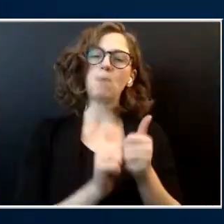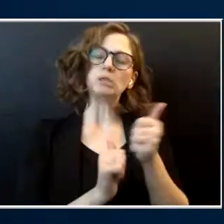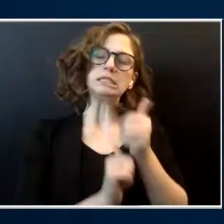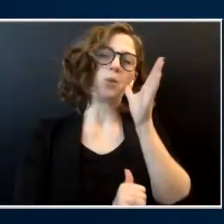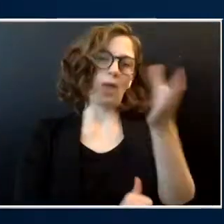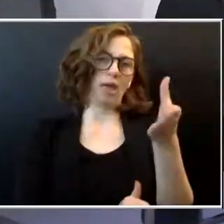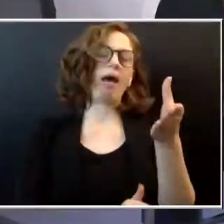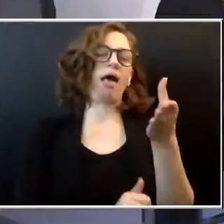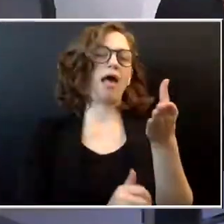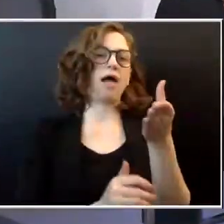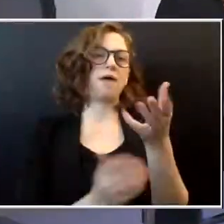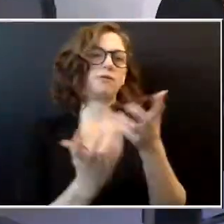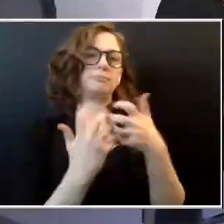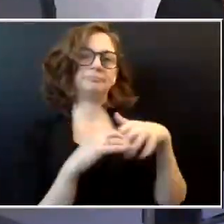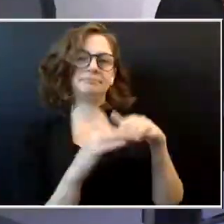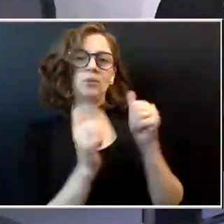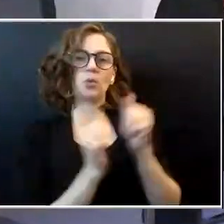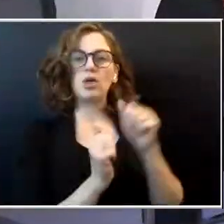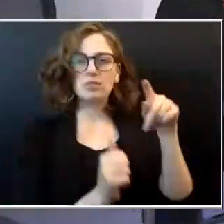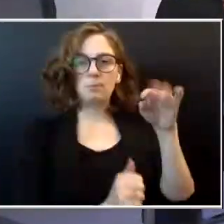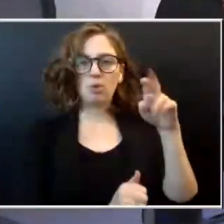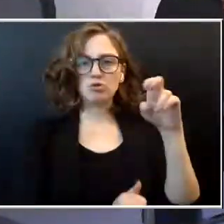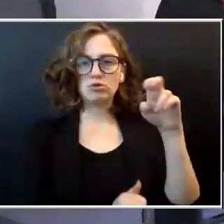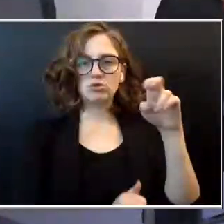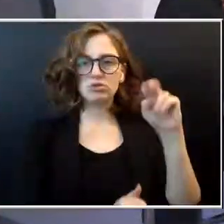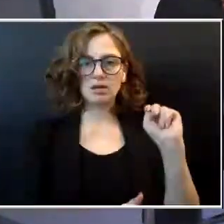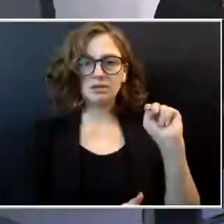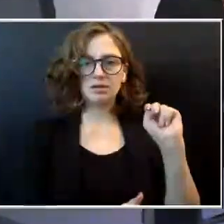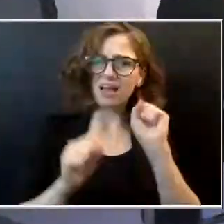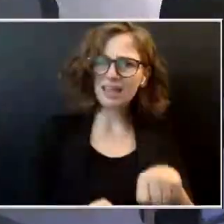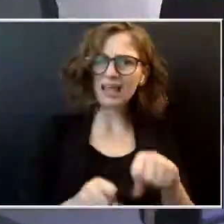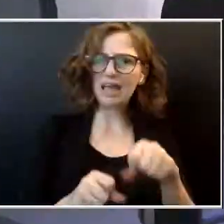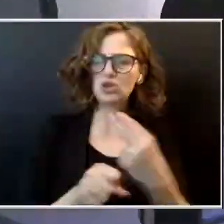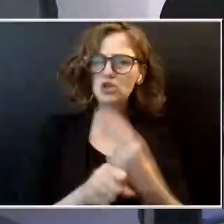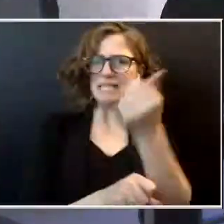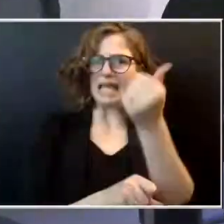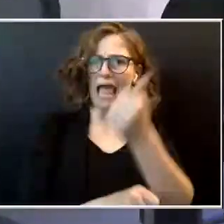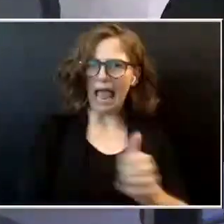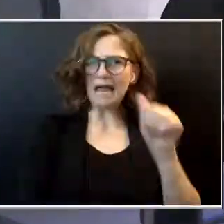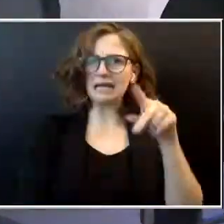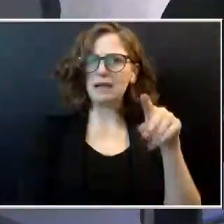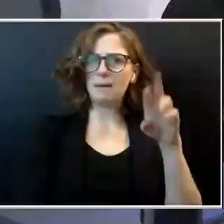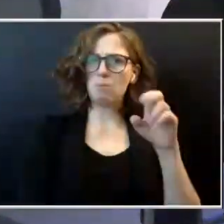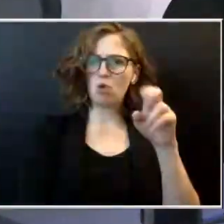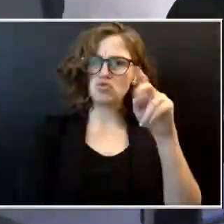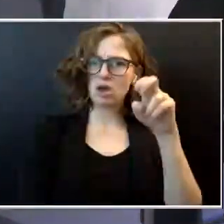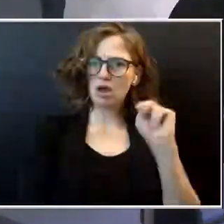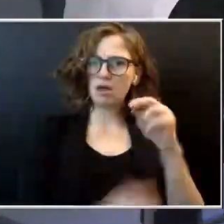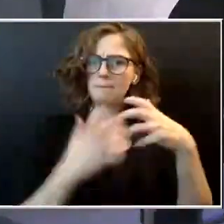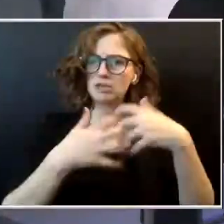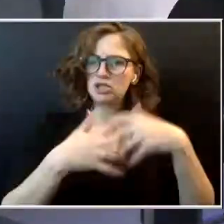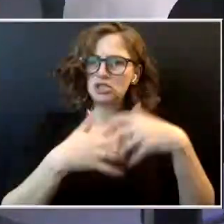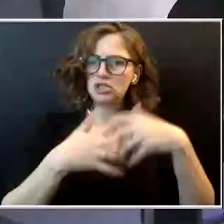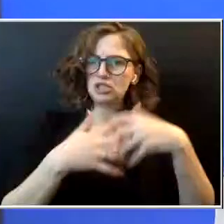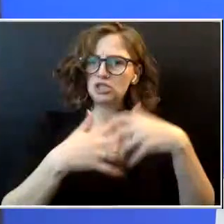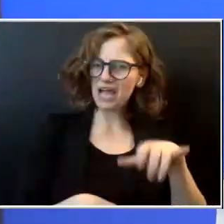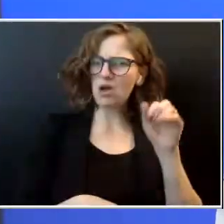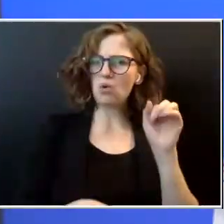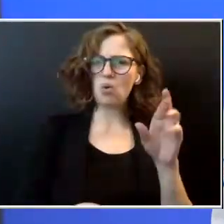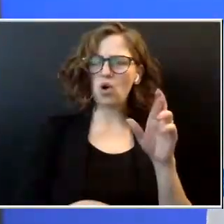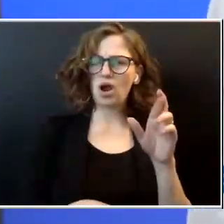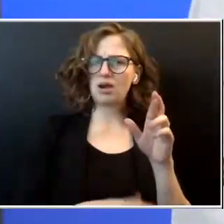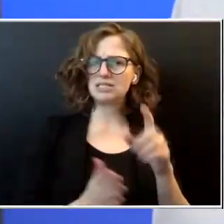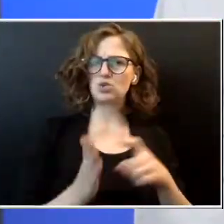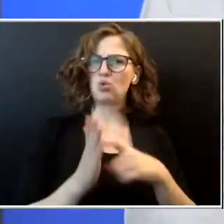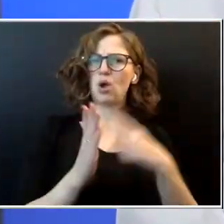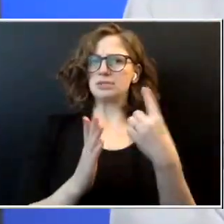forward. Can every proton therapy machine be adapted, or do you have to have special ones for that? You have to. So existing proton